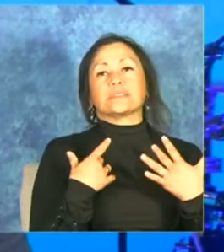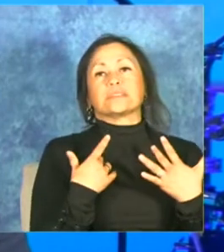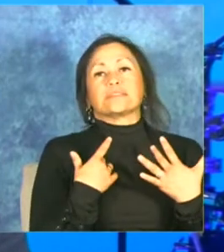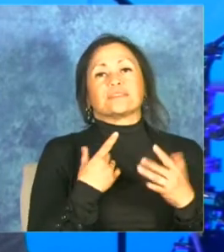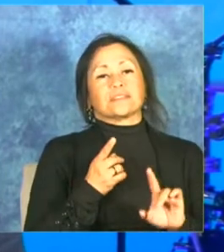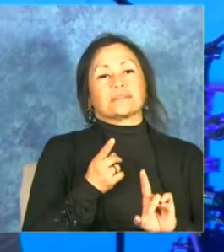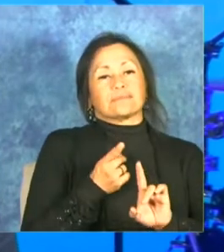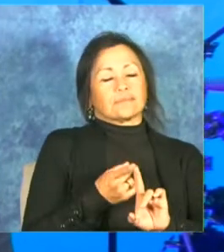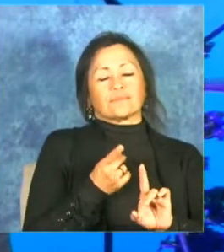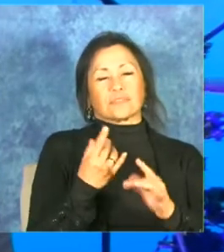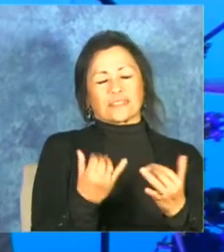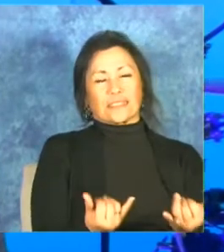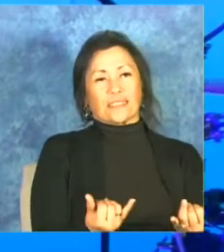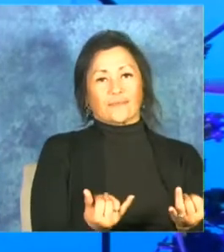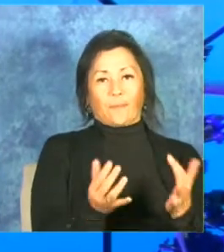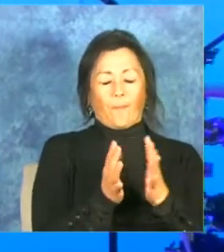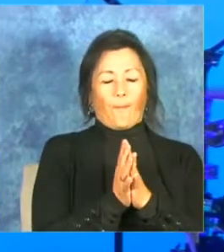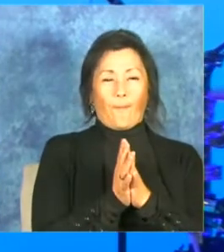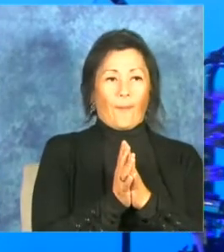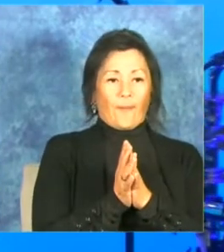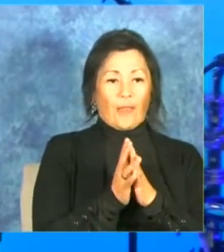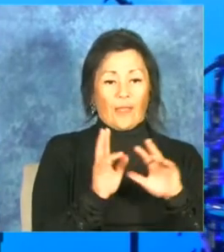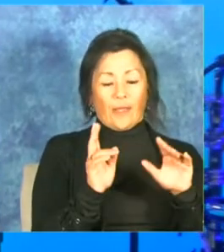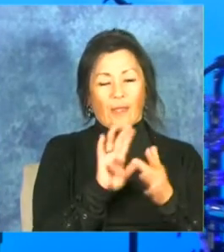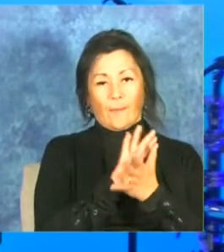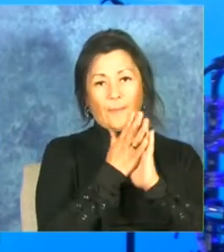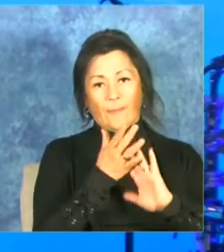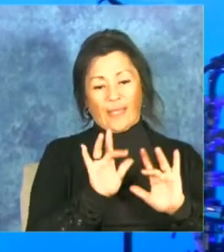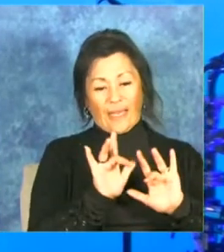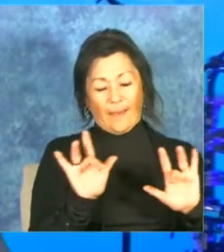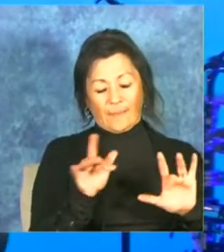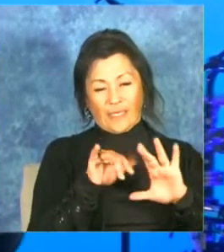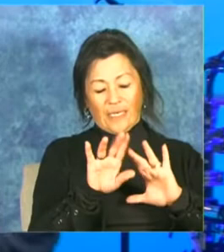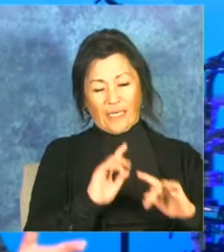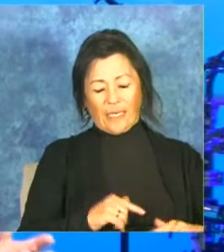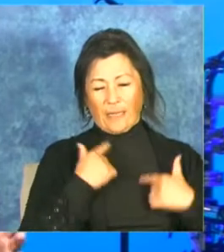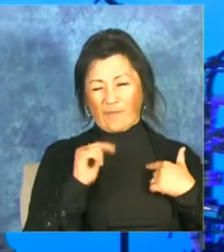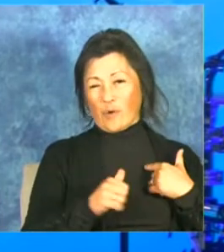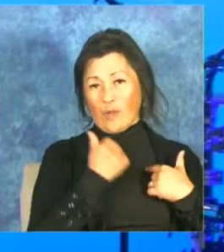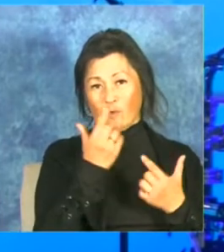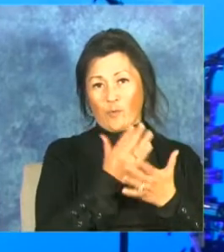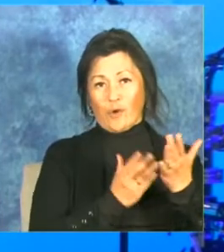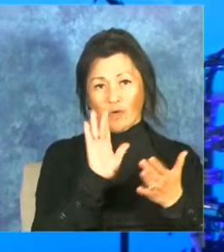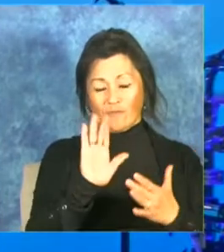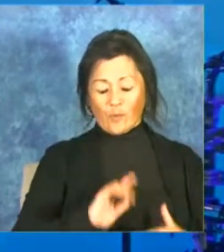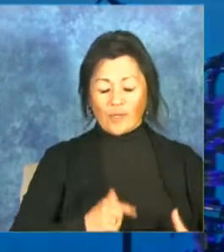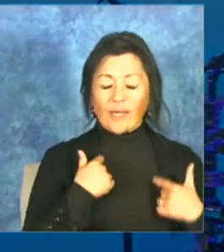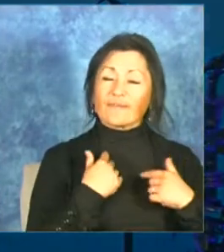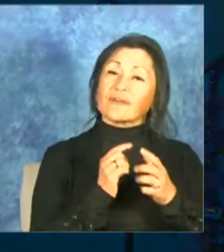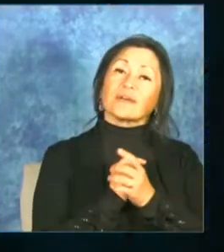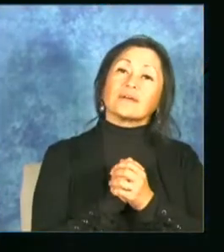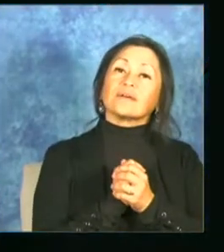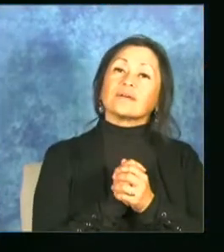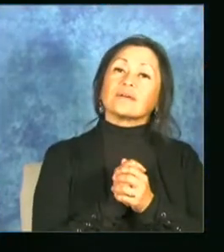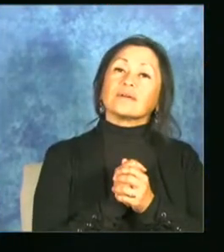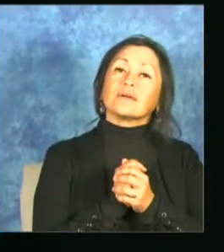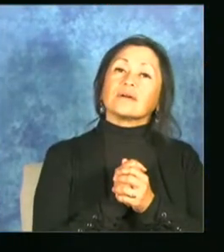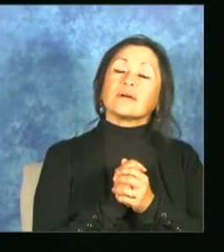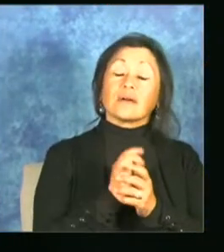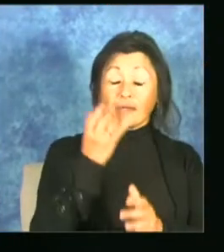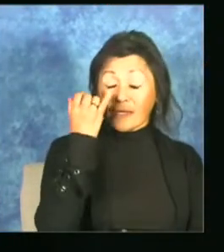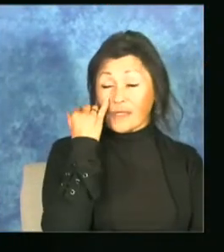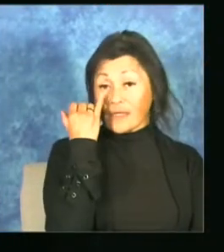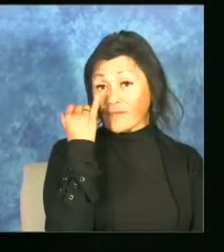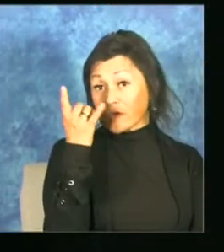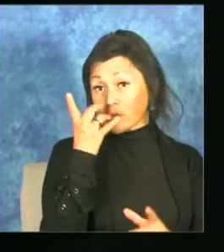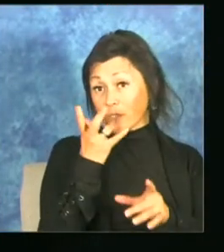the specifics of today's title of being empty in life or some other aspect of your life, if you're